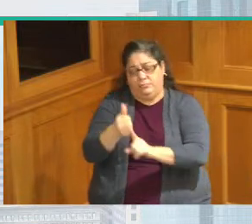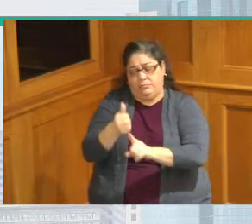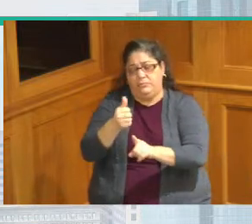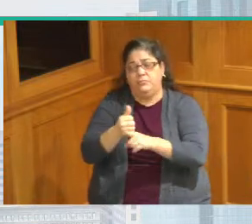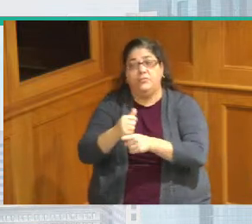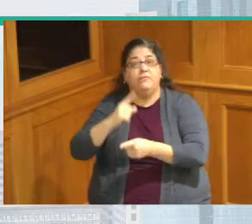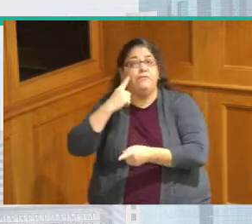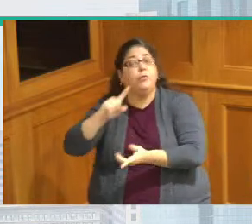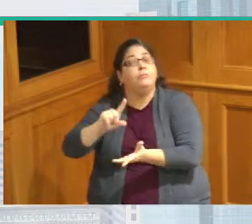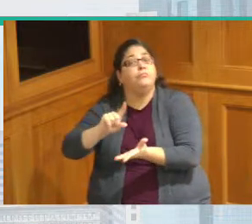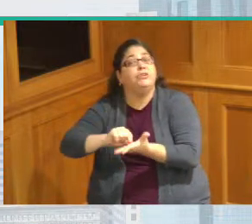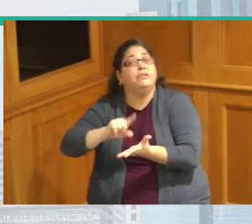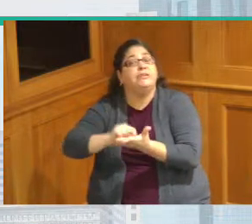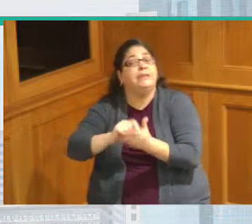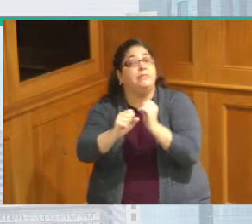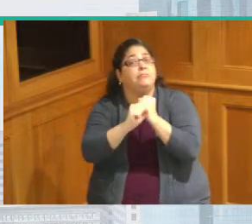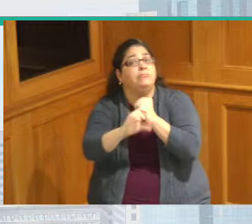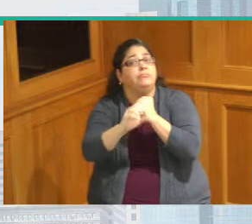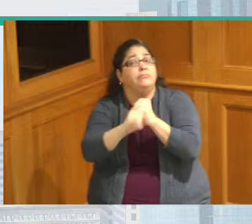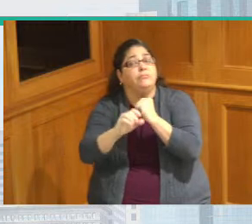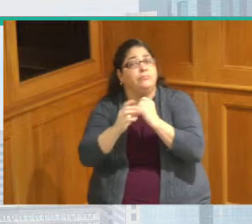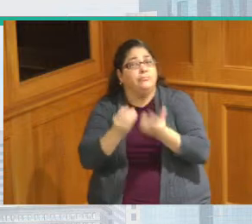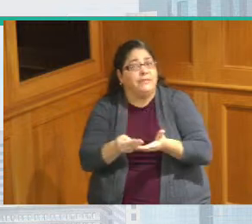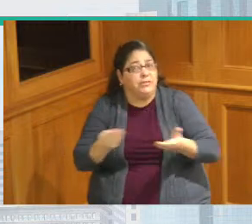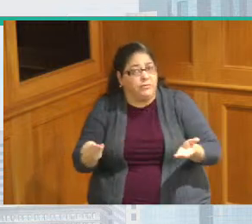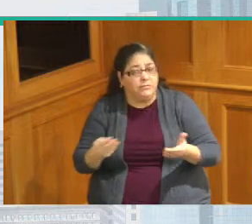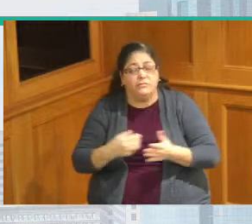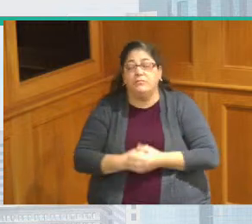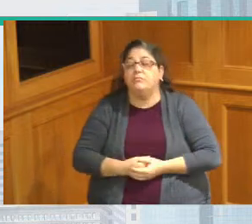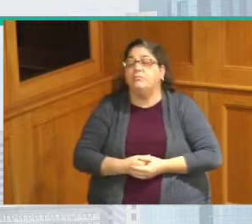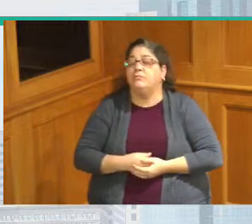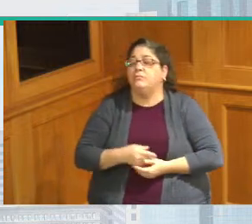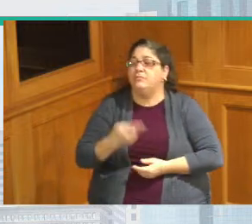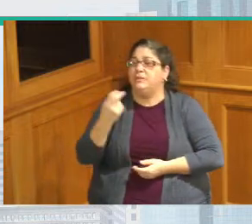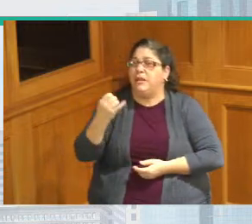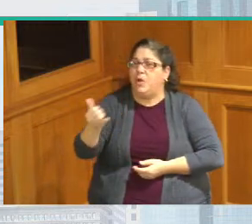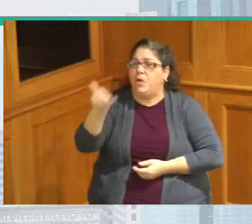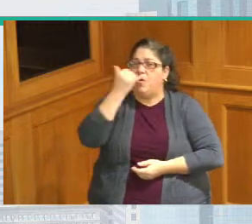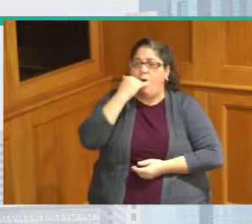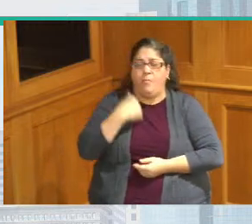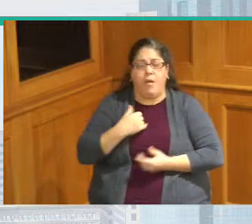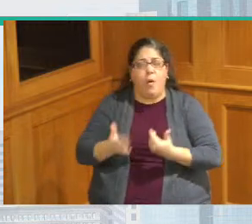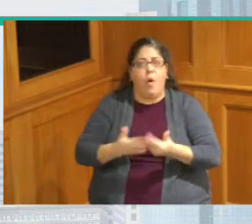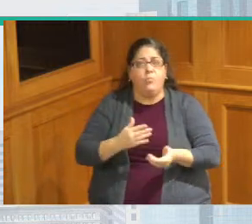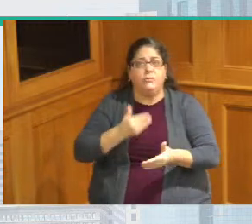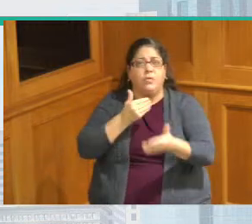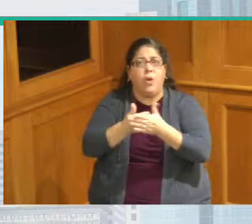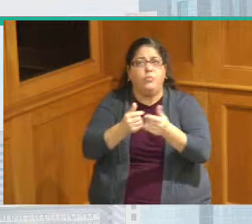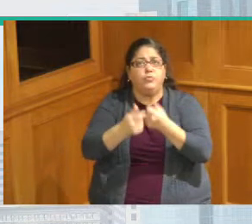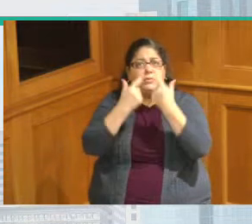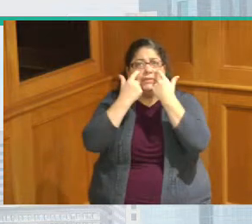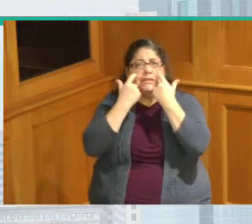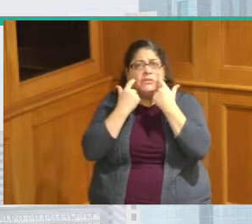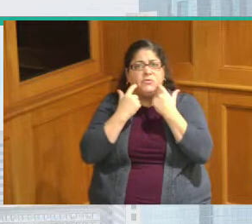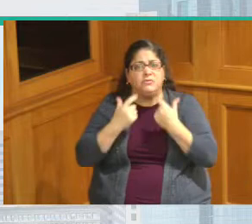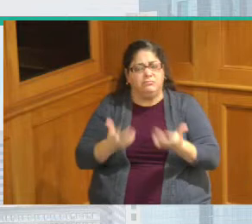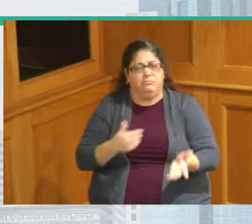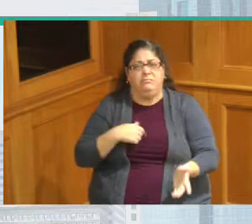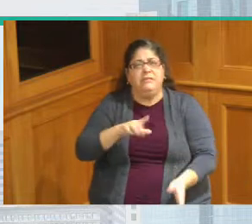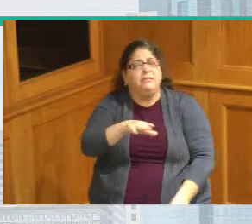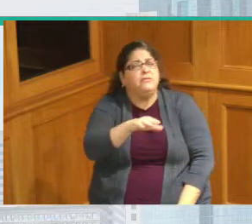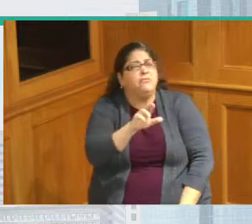printing and promotional materials, and he called. And he was almost in tears. He was like,